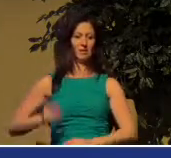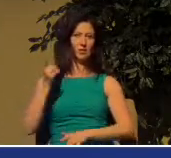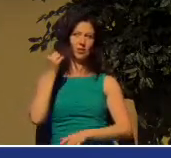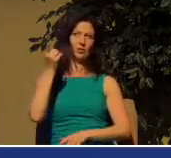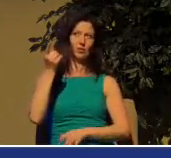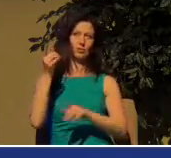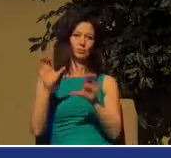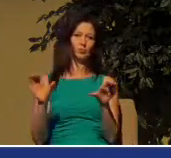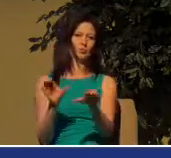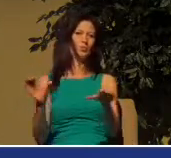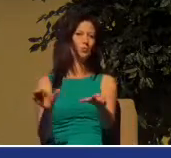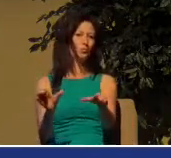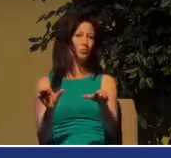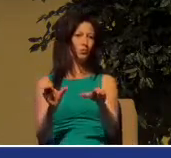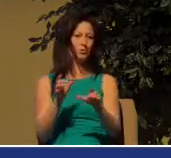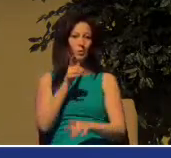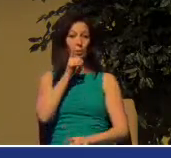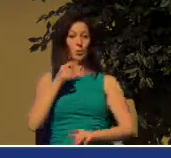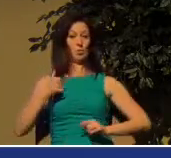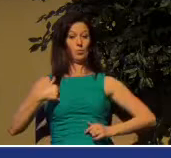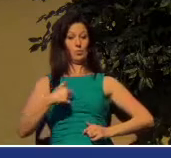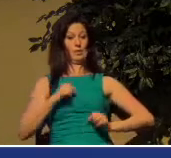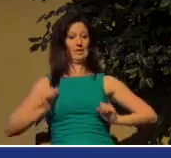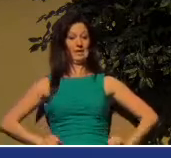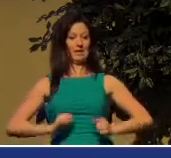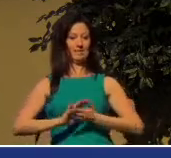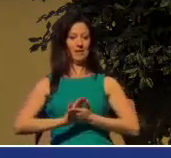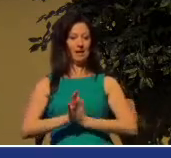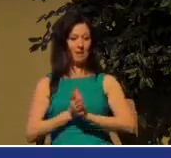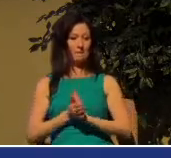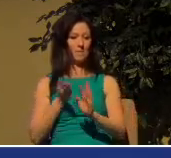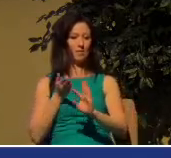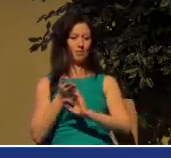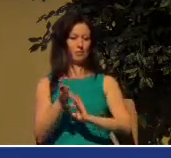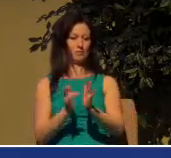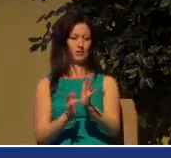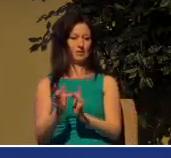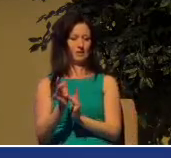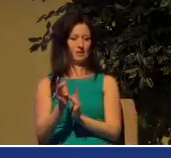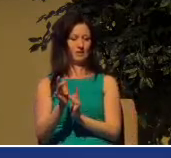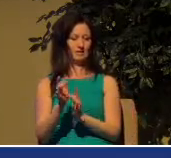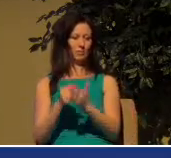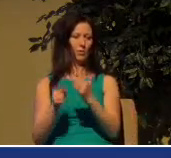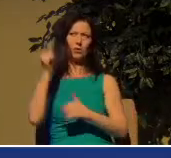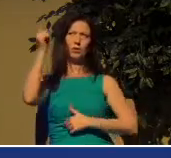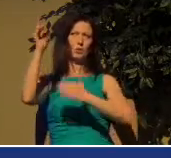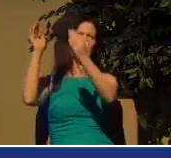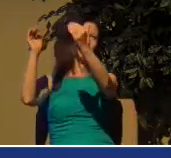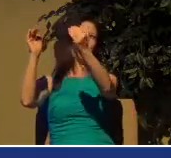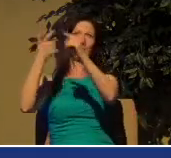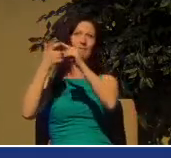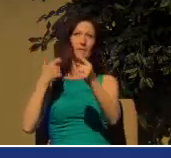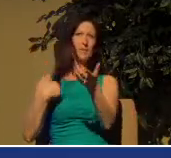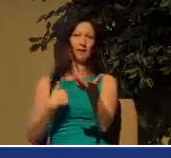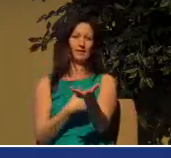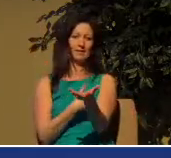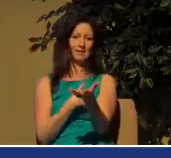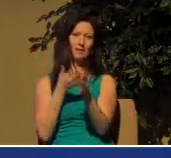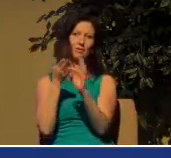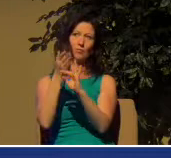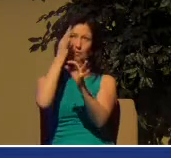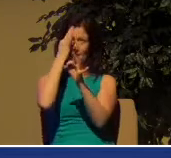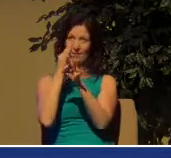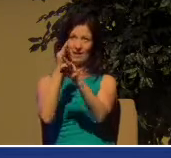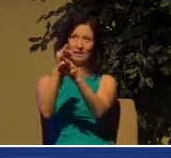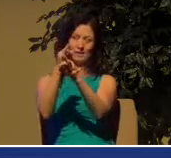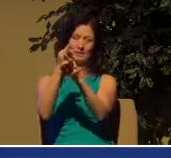him, and what it is that we can truly expect from you as by faith we're joined to